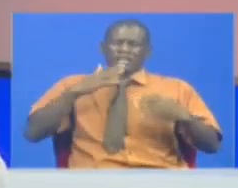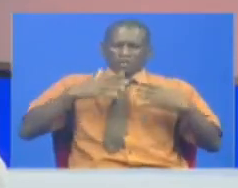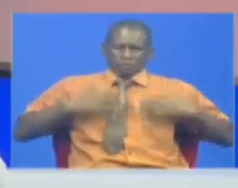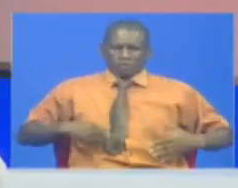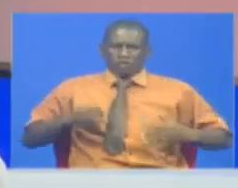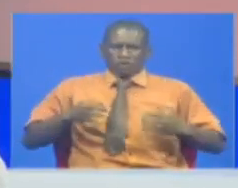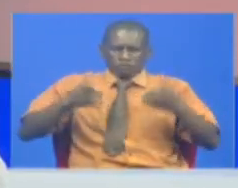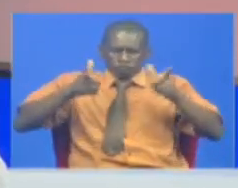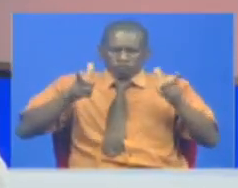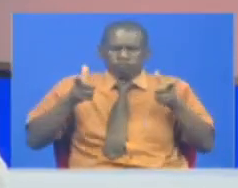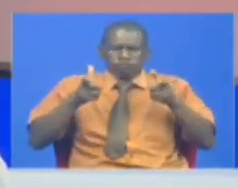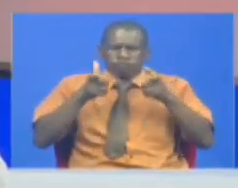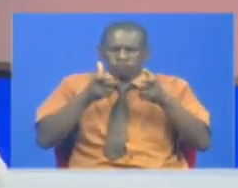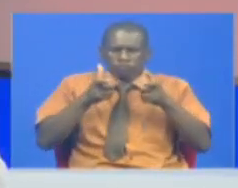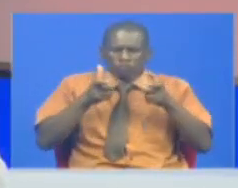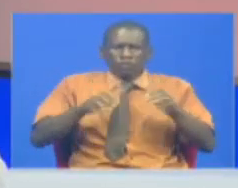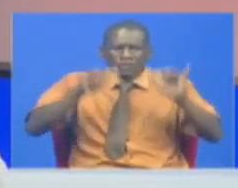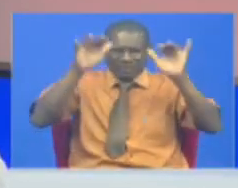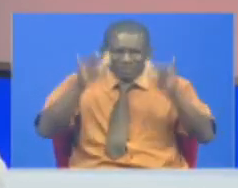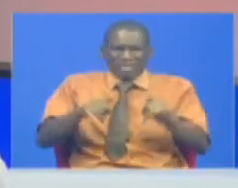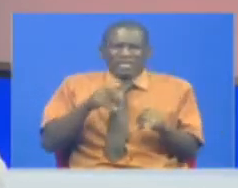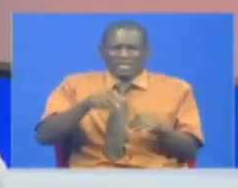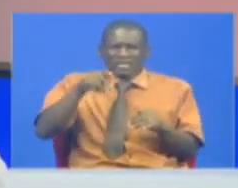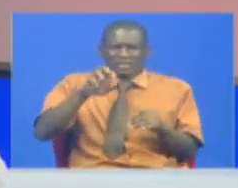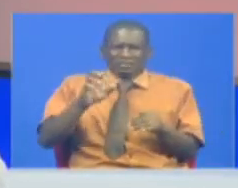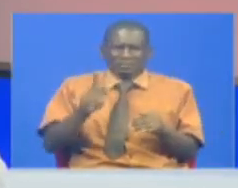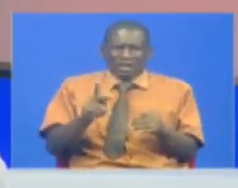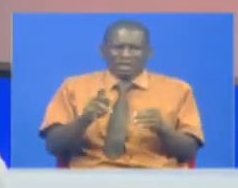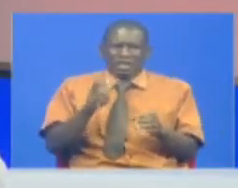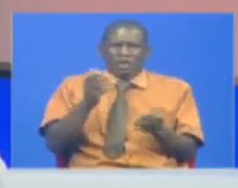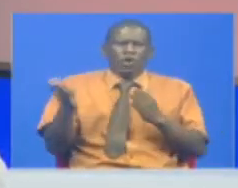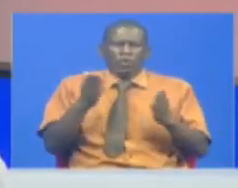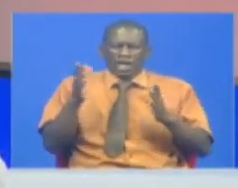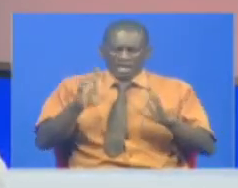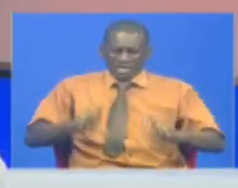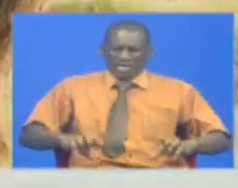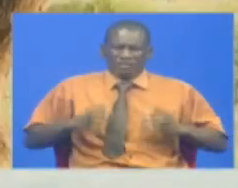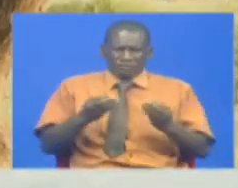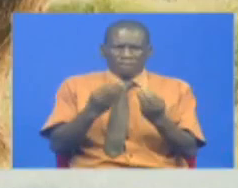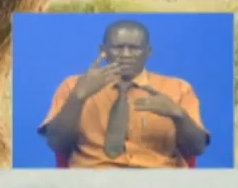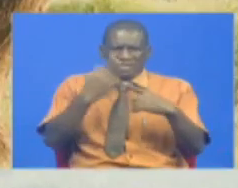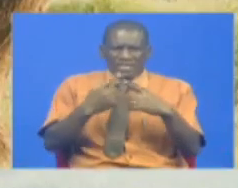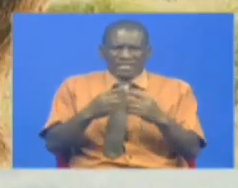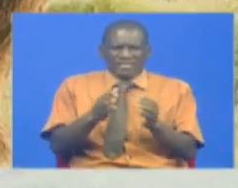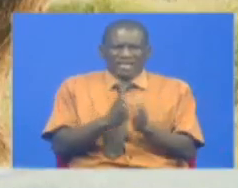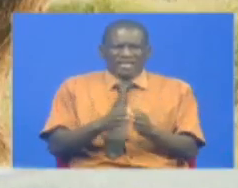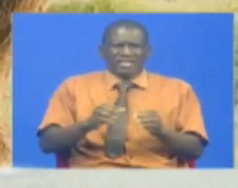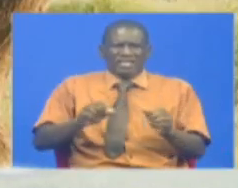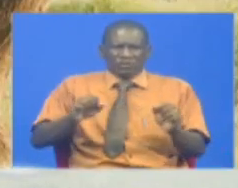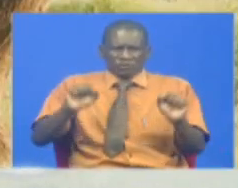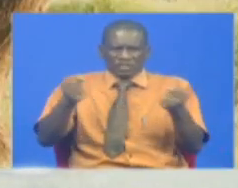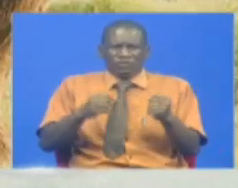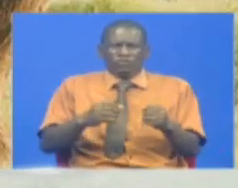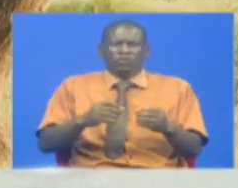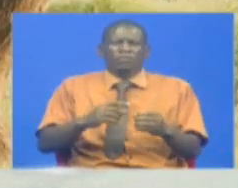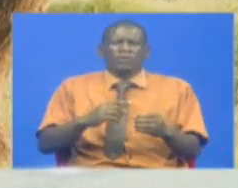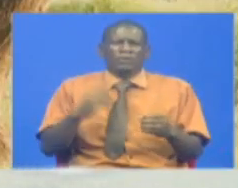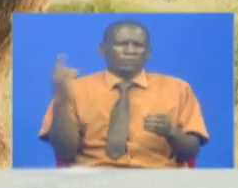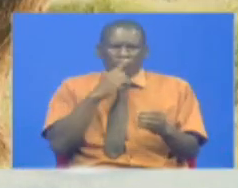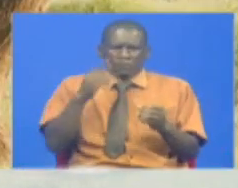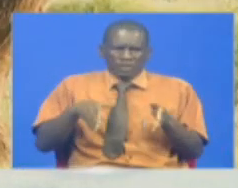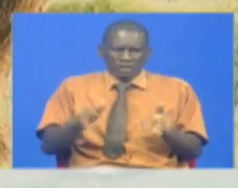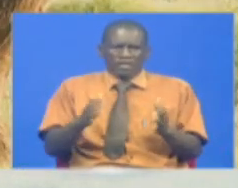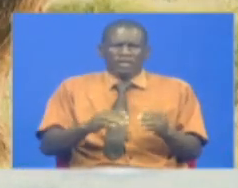for 5 decades and survived multiple life-threatening attacks. The giant bull that roamed